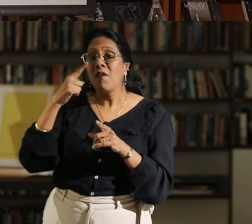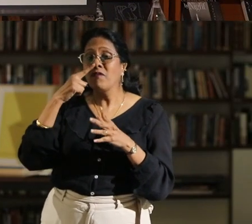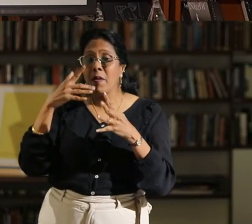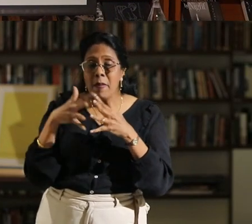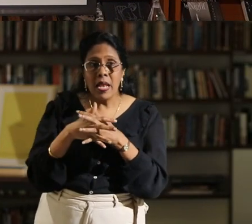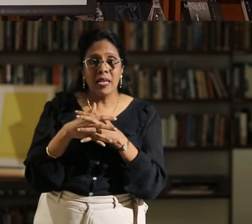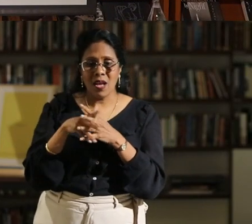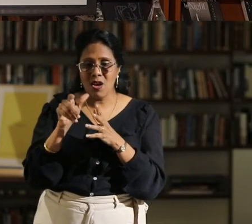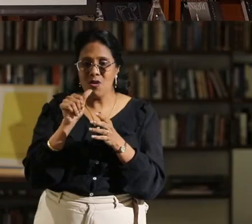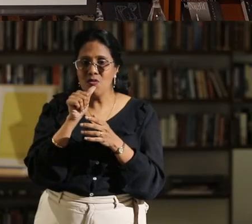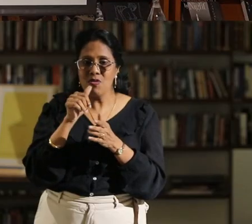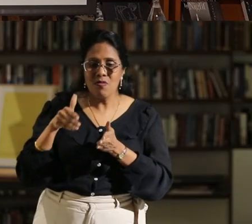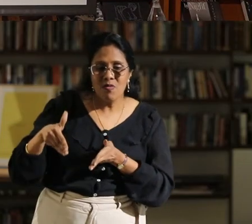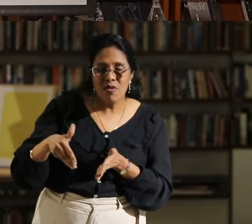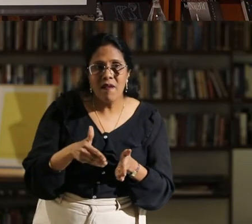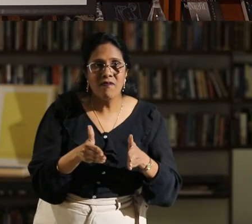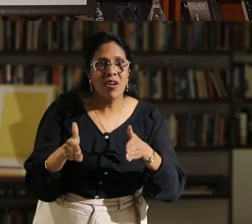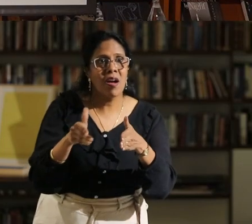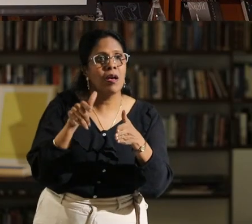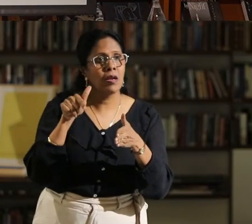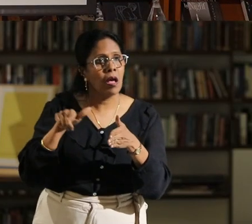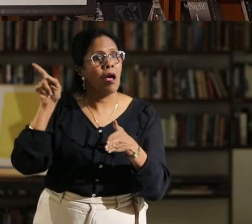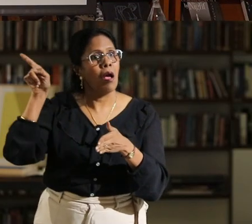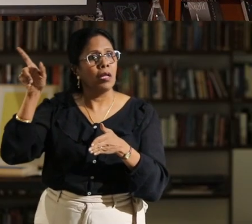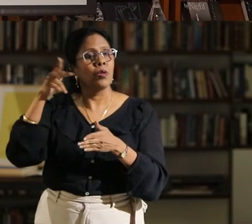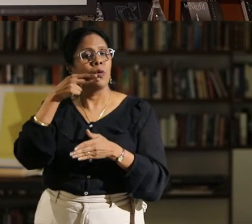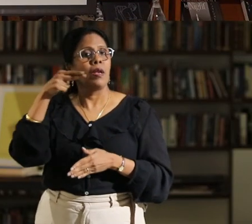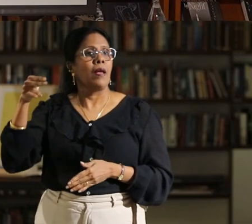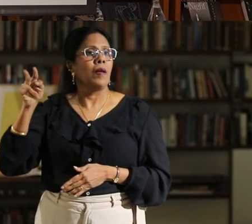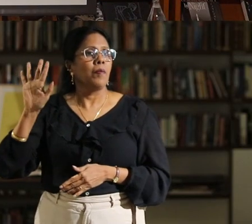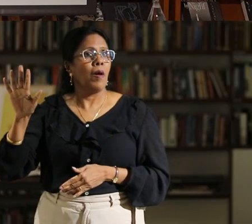they describe the river.